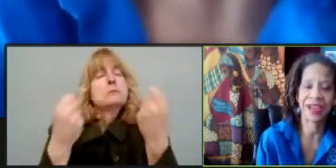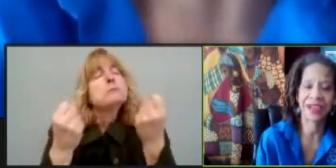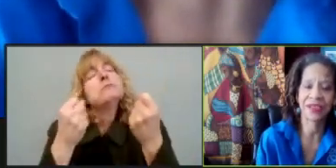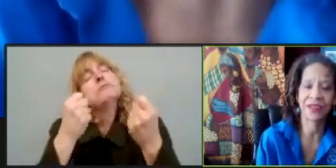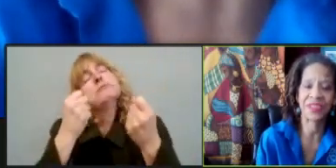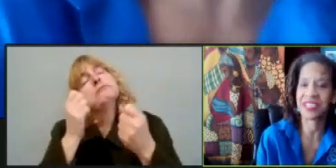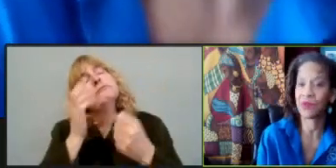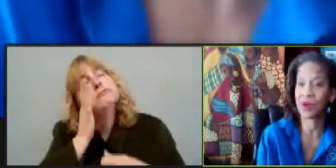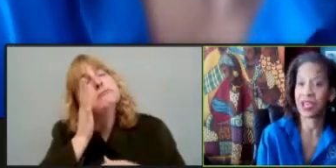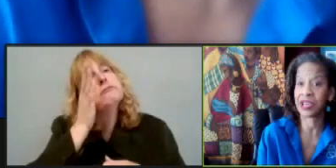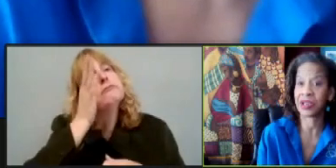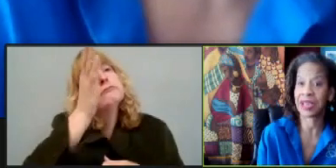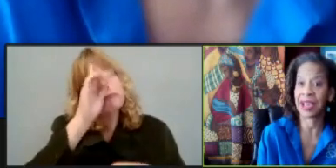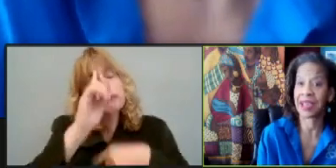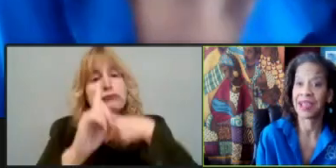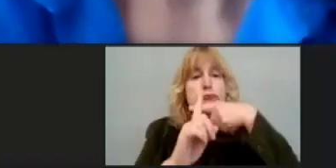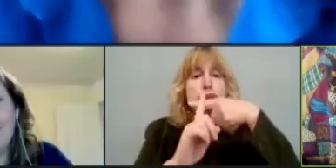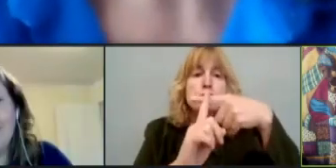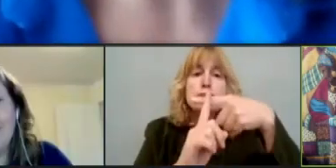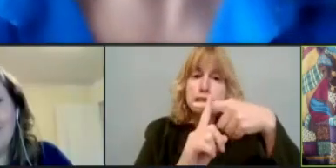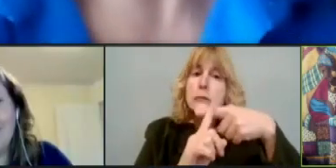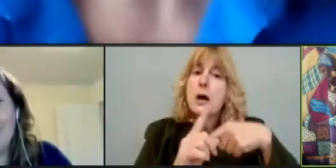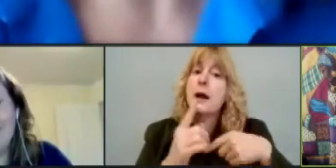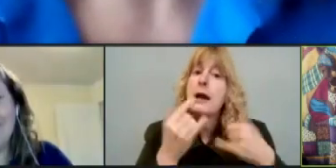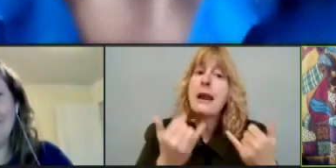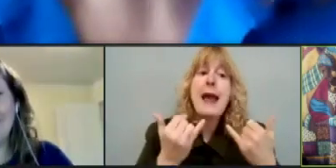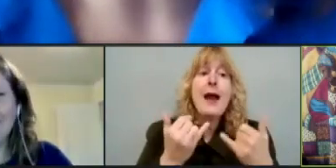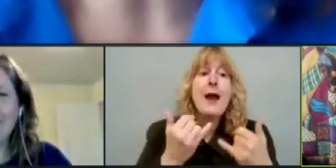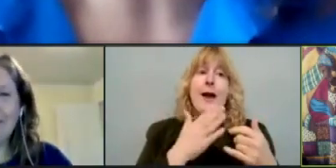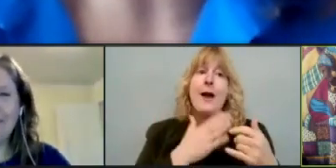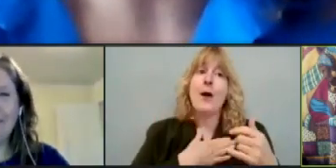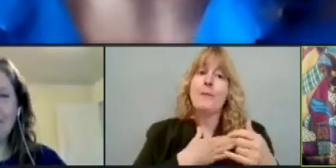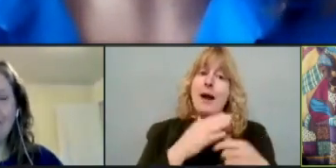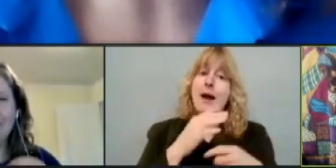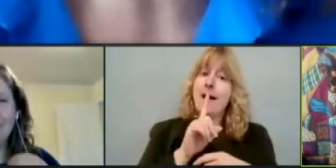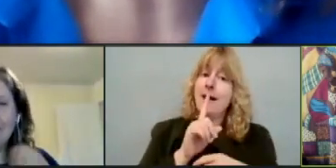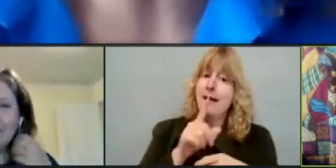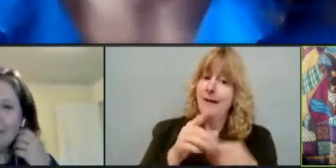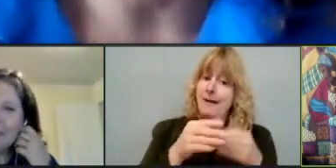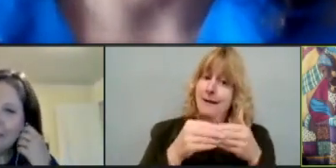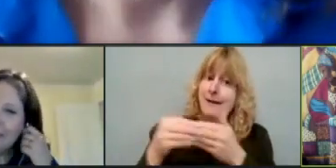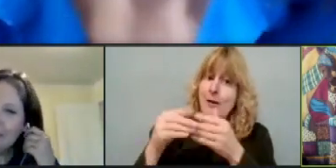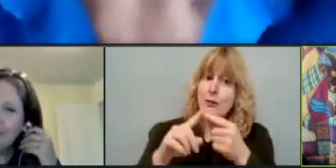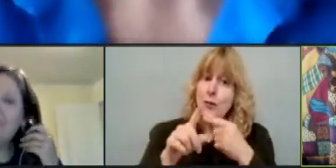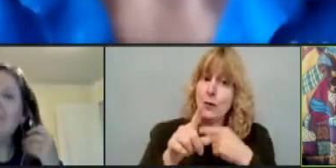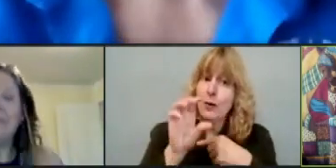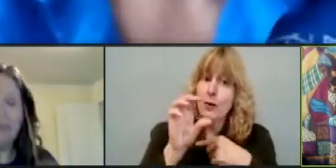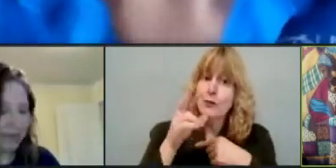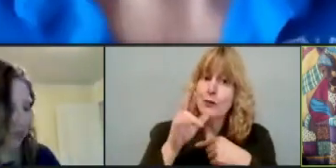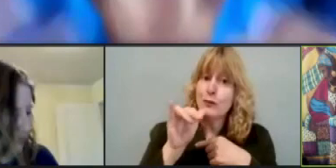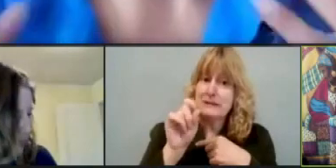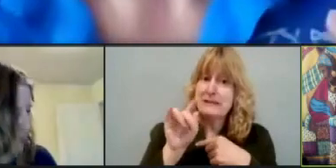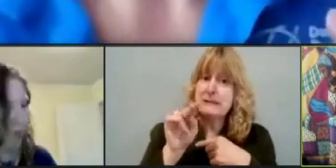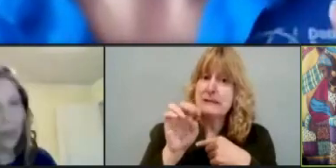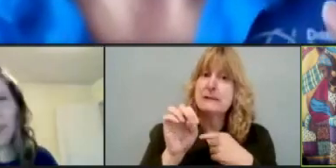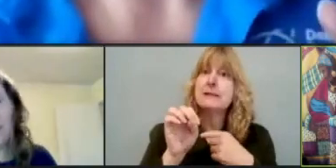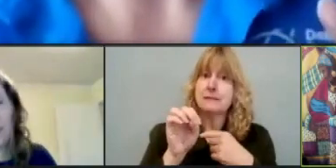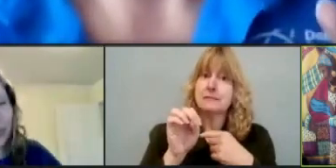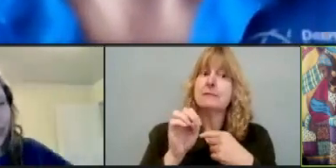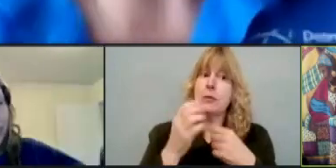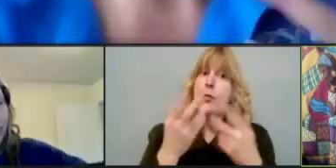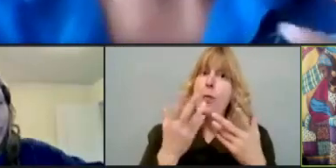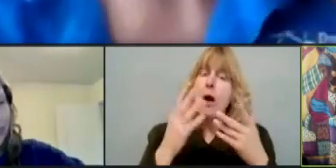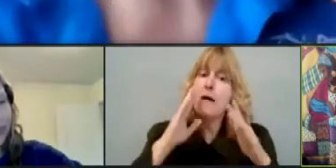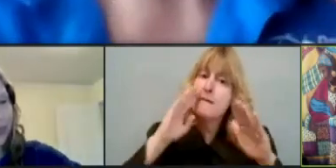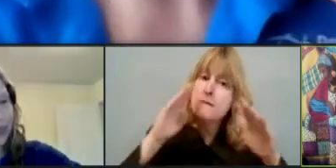about Christine, where are we going to go today? Which is really having a focus on our kids. And while we know that